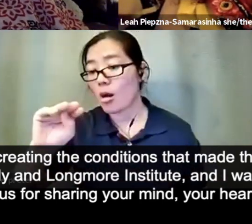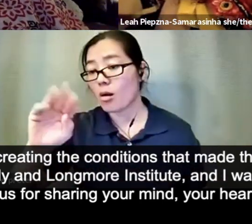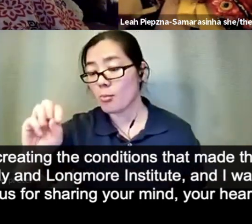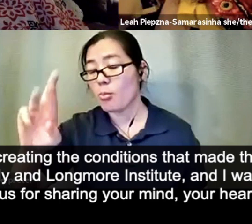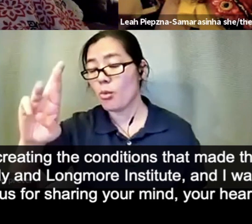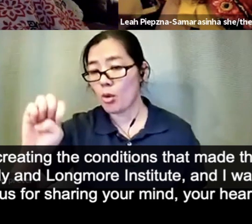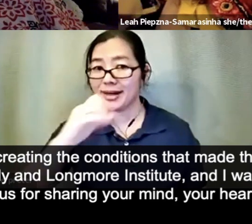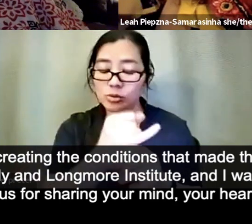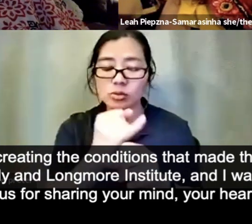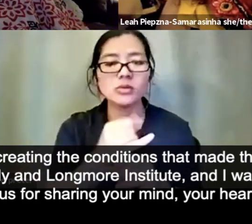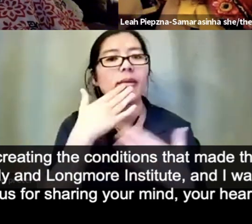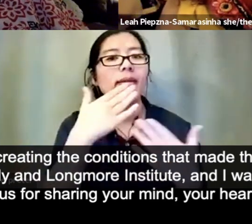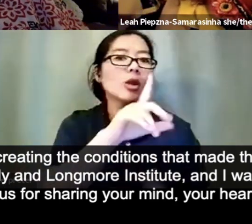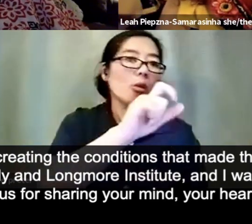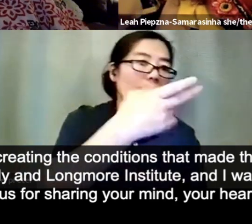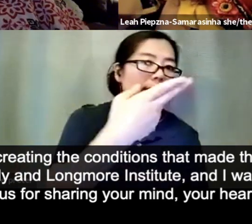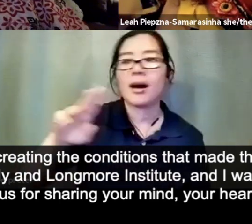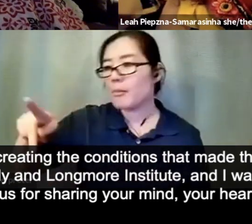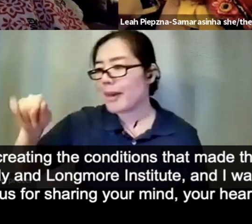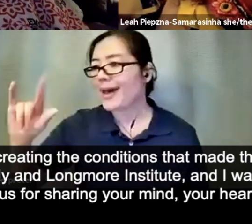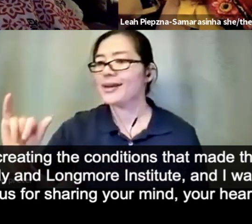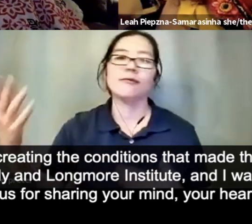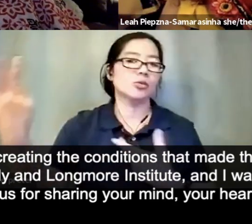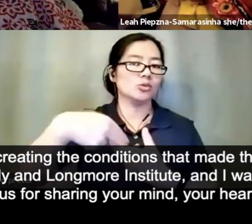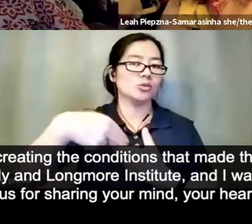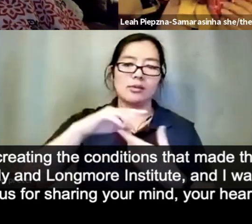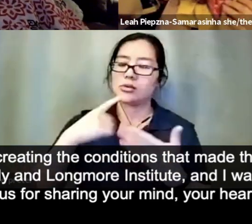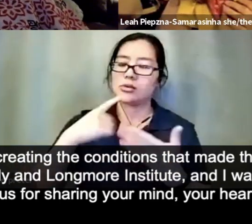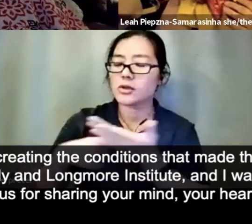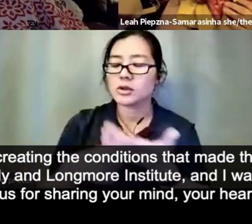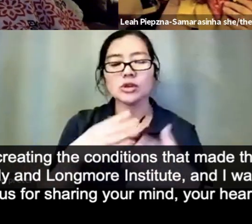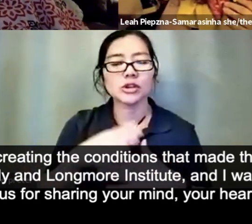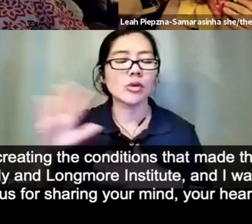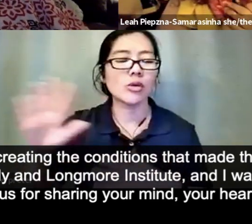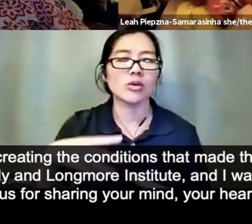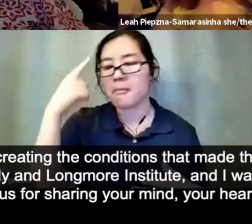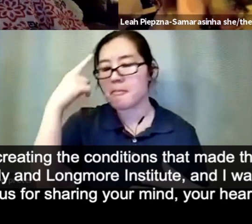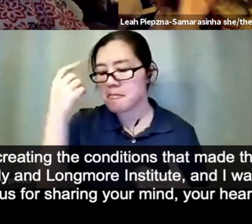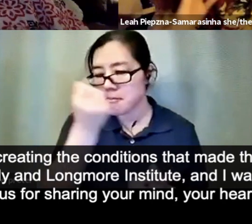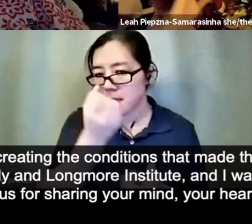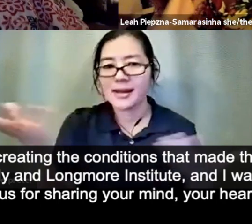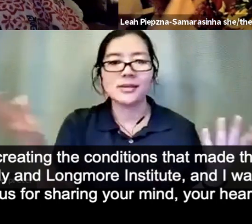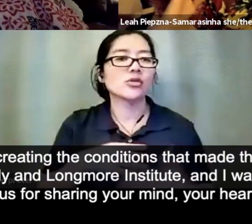Leah for being in this conversation with us, for sharing your minds, your hearts, your